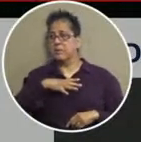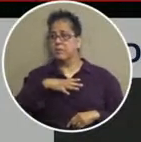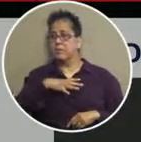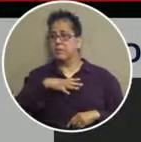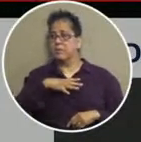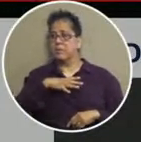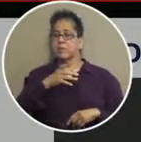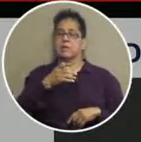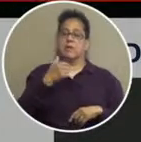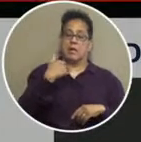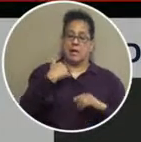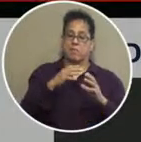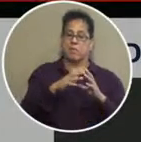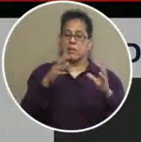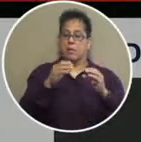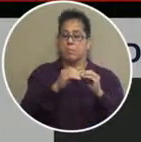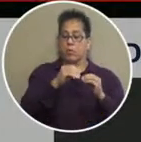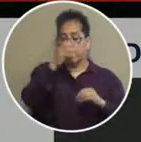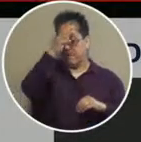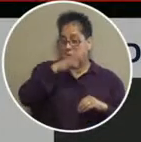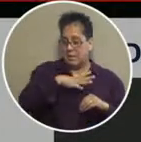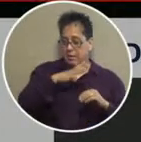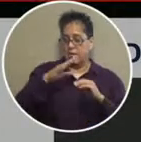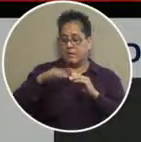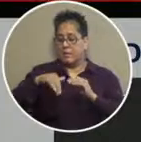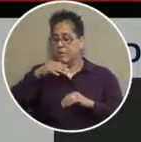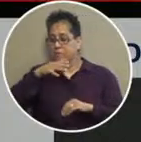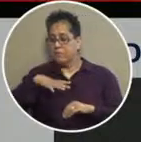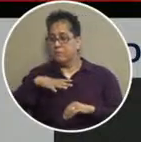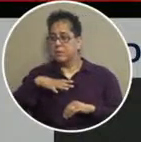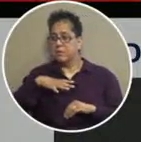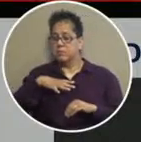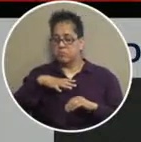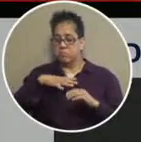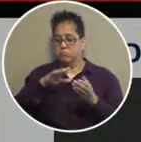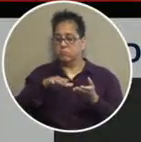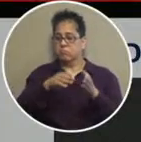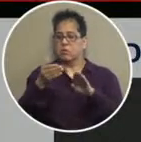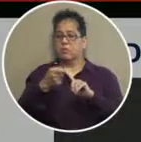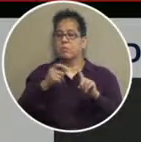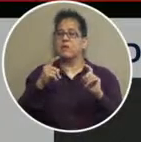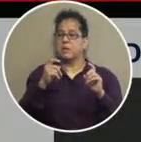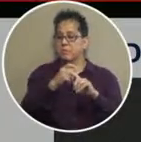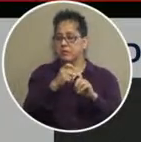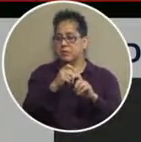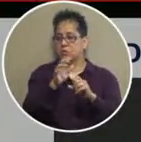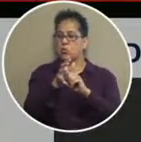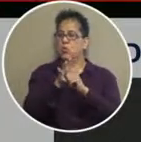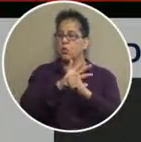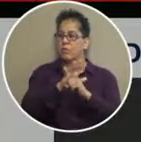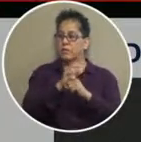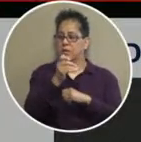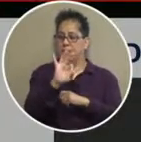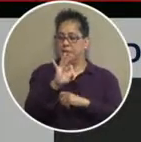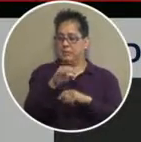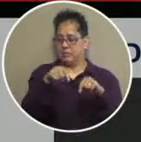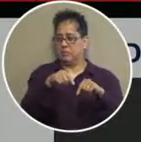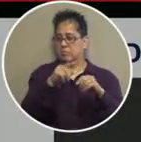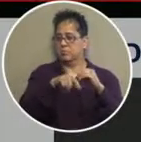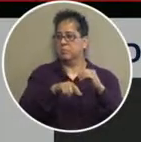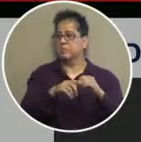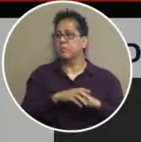females, and we have a lot more males than females dying from complications of COVID-19 here in our